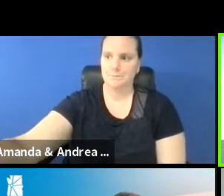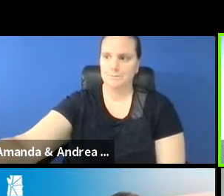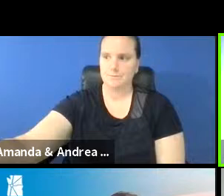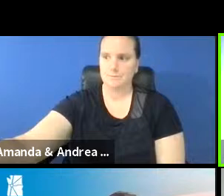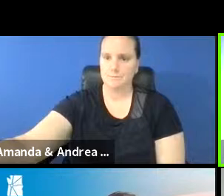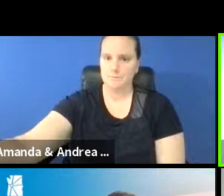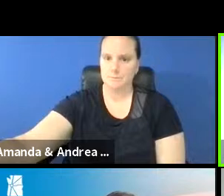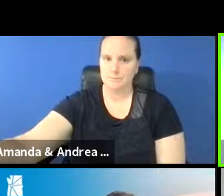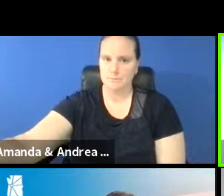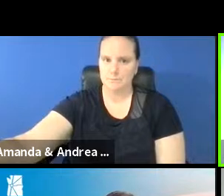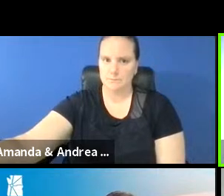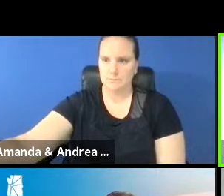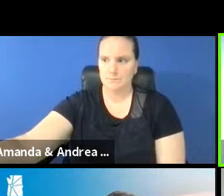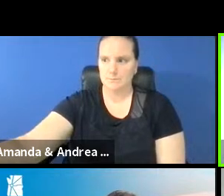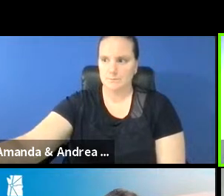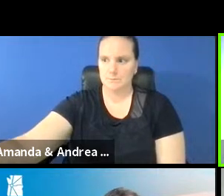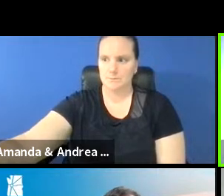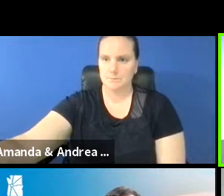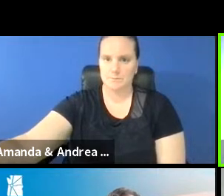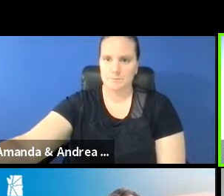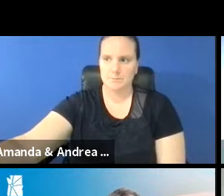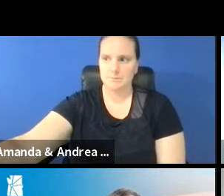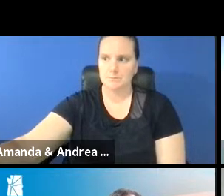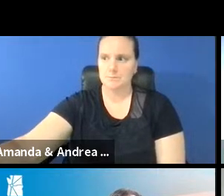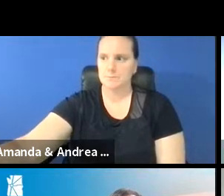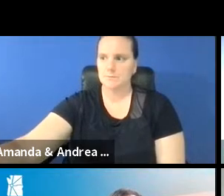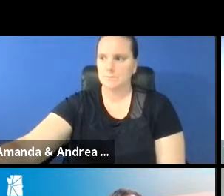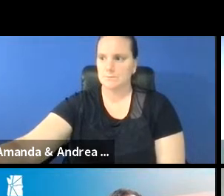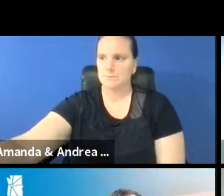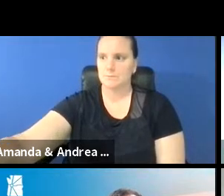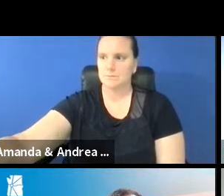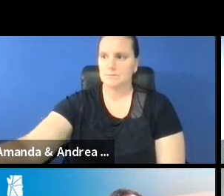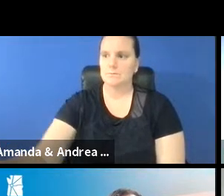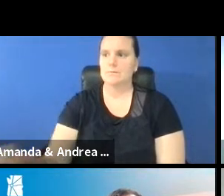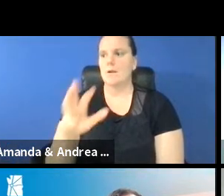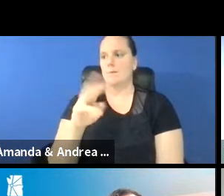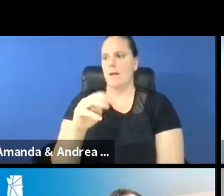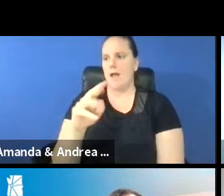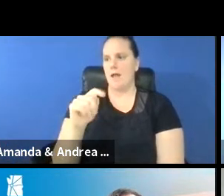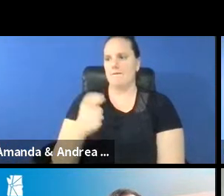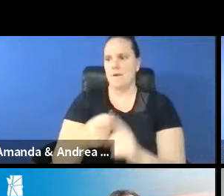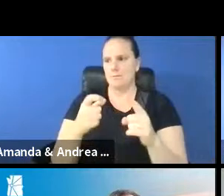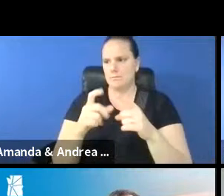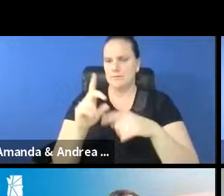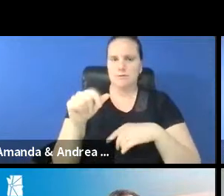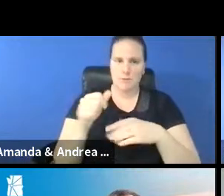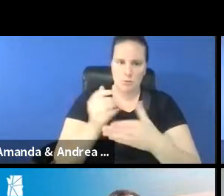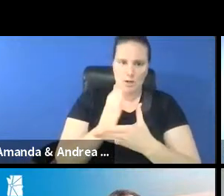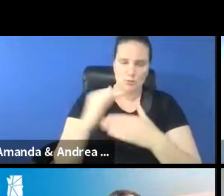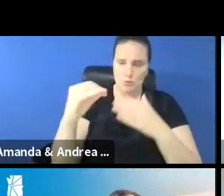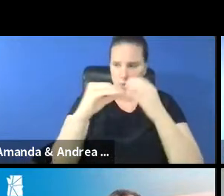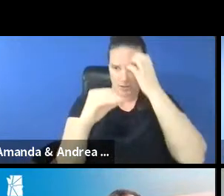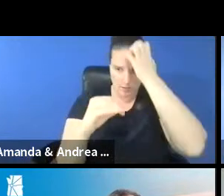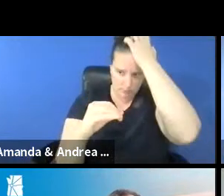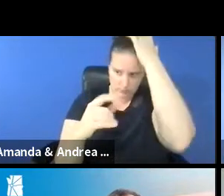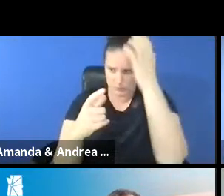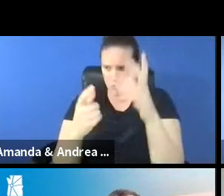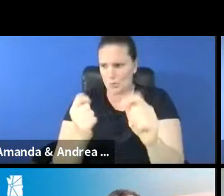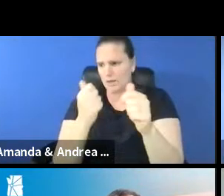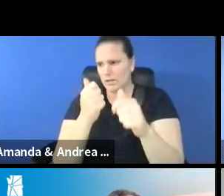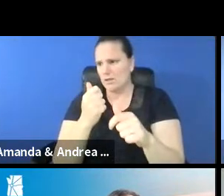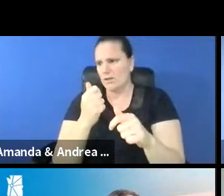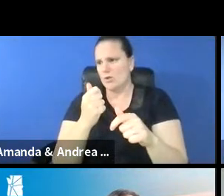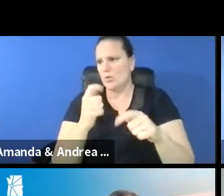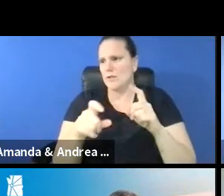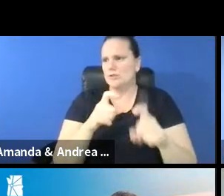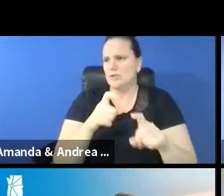Matt. Yeah, this is Matt Sears from Disability Rights Oregon. Just a quick question, Lisa. What's the can